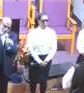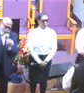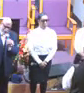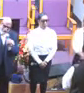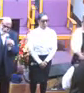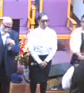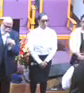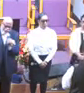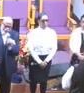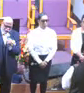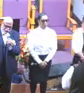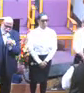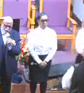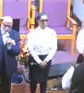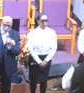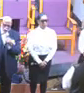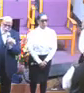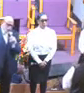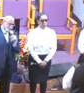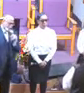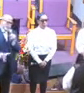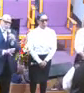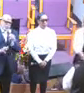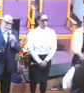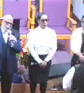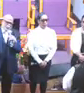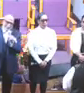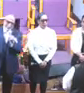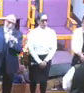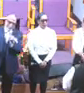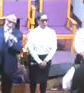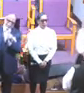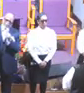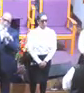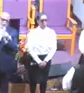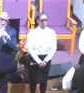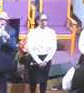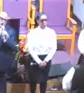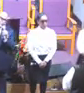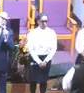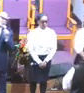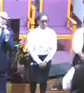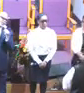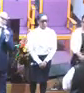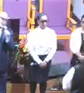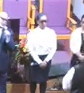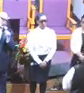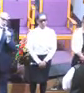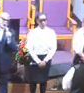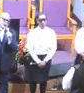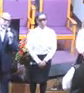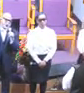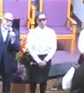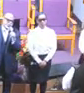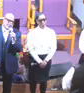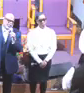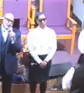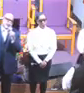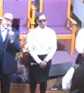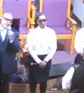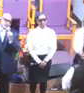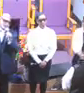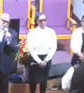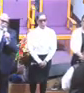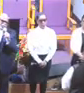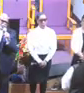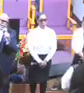be in the house today, in someone's house today, Lord. We ask, Lord, that someone's here to be saying the same thing. Lord, someone's not able to make it to church this morning, Lord, but they still want